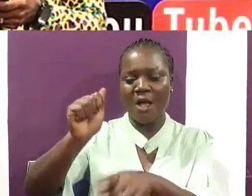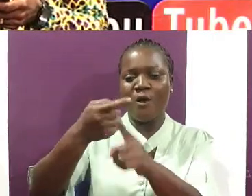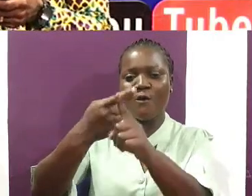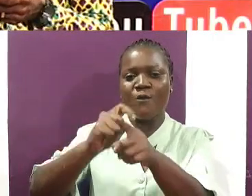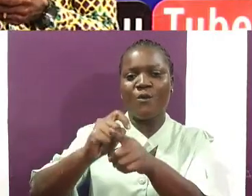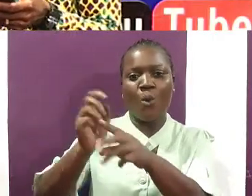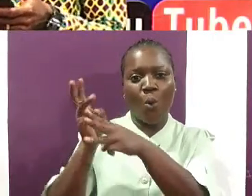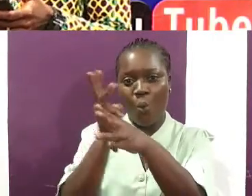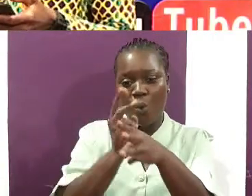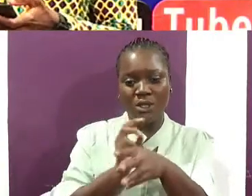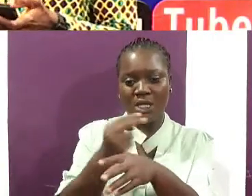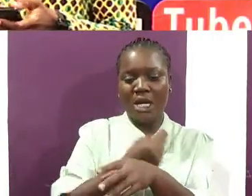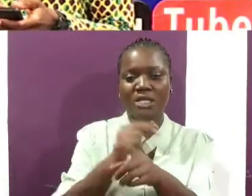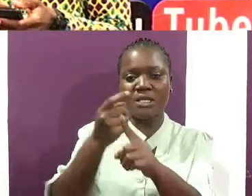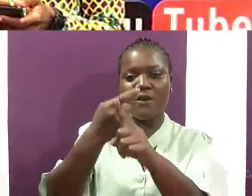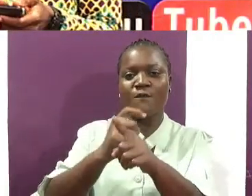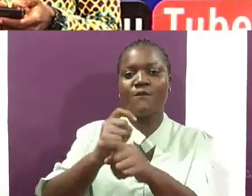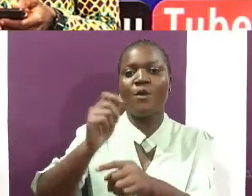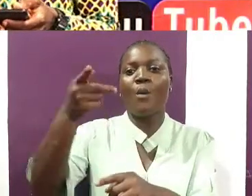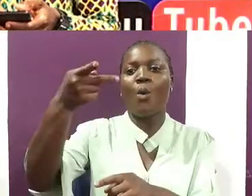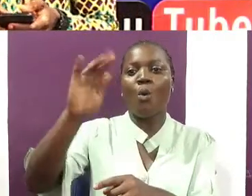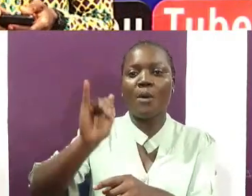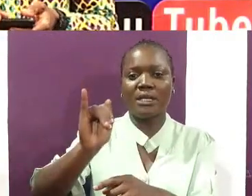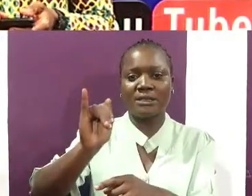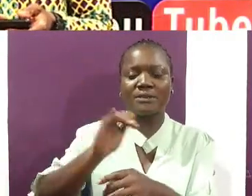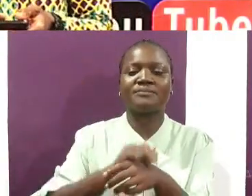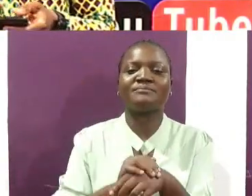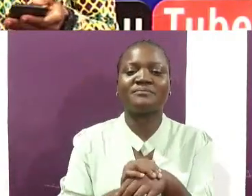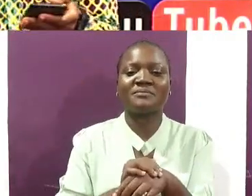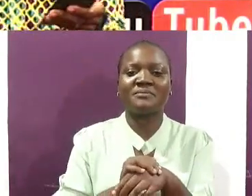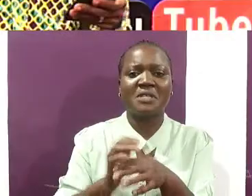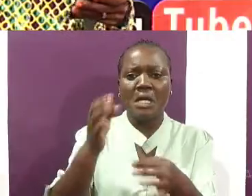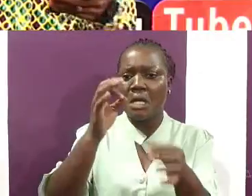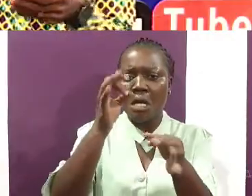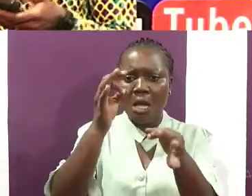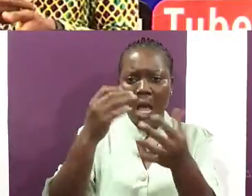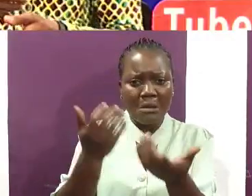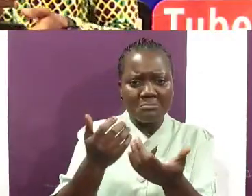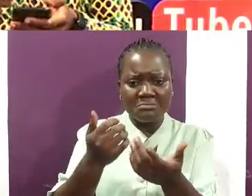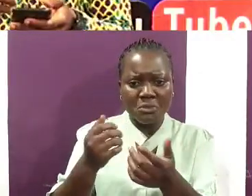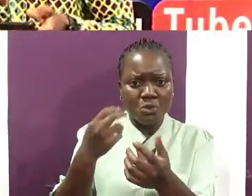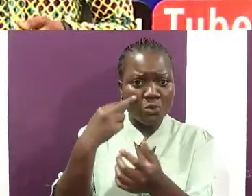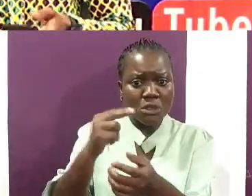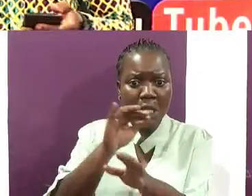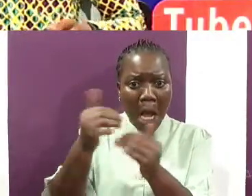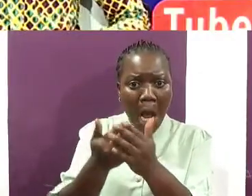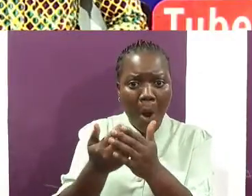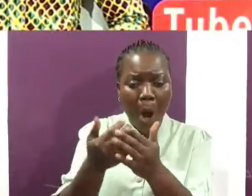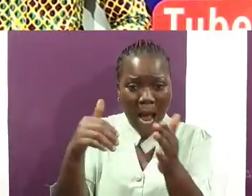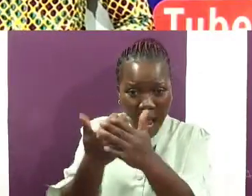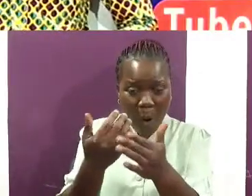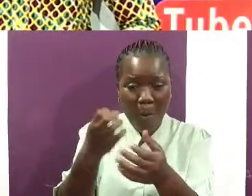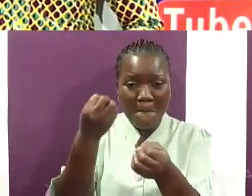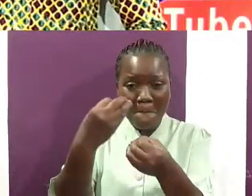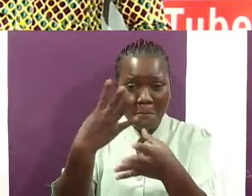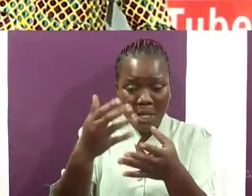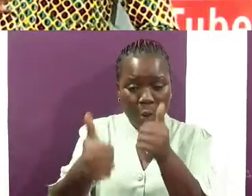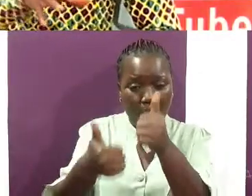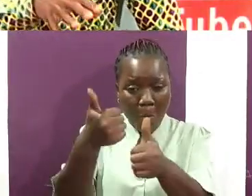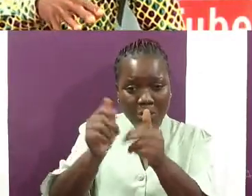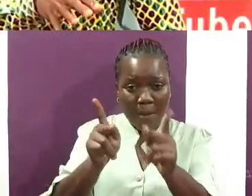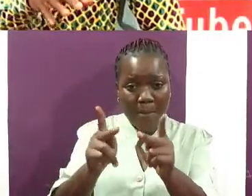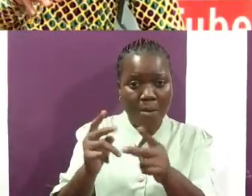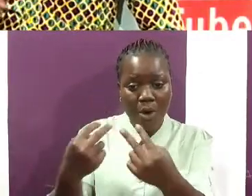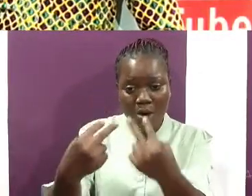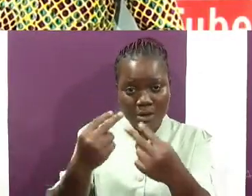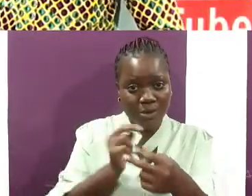I then you are no more share will be a share. Now I'm so be a hint, so be a share of a fry. We are never to me joining in. Now in the discussion about and then discussion, send here